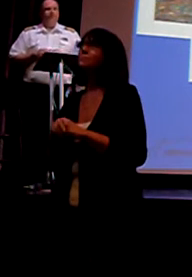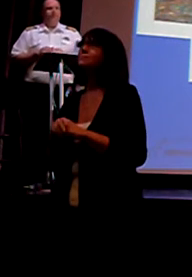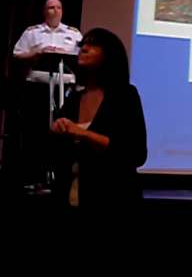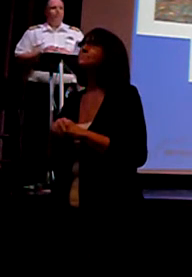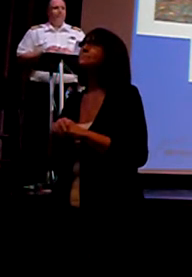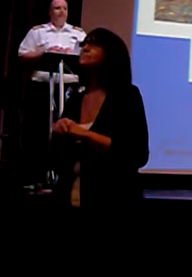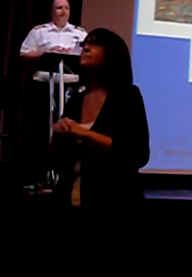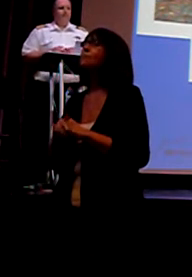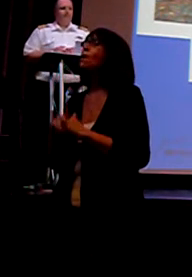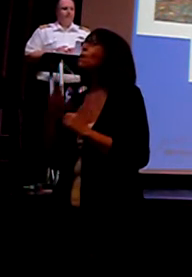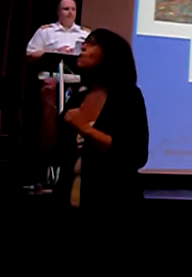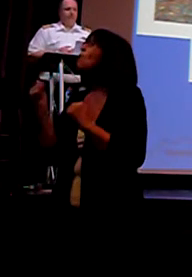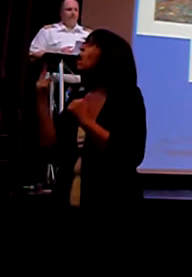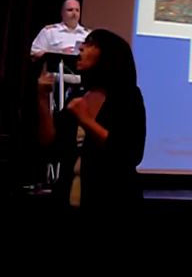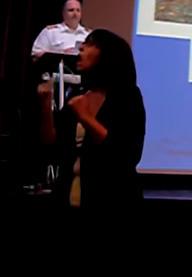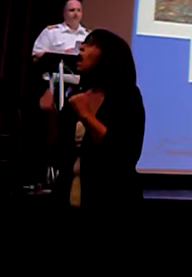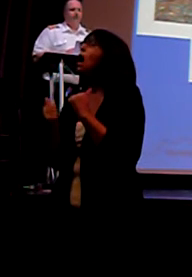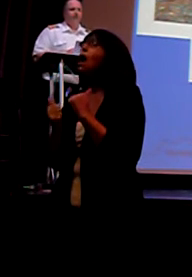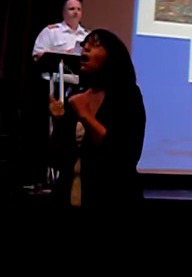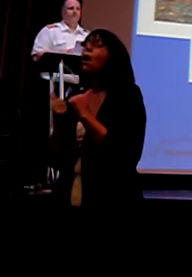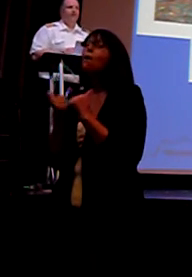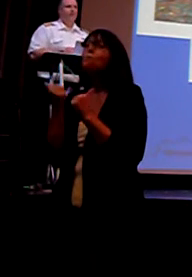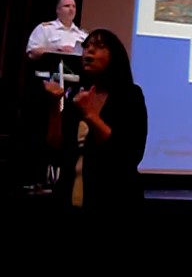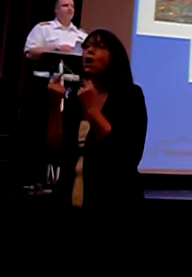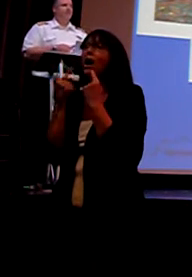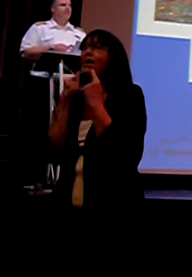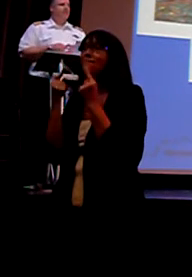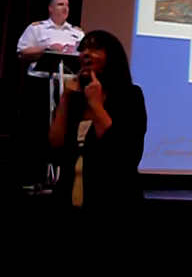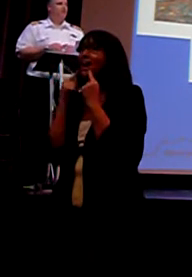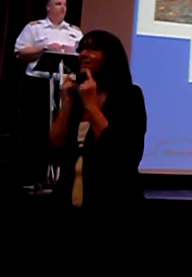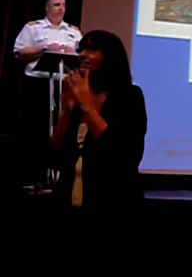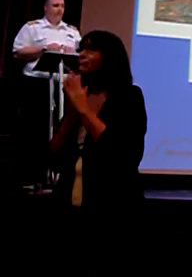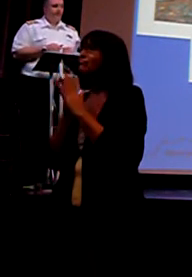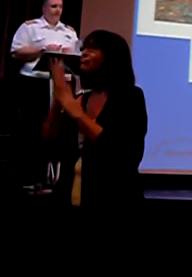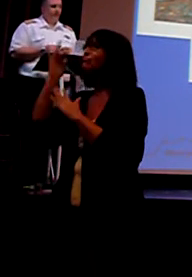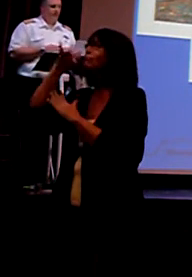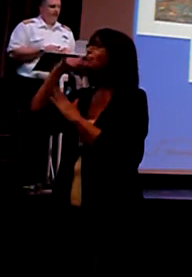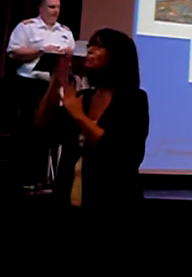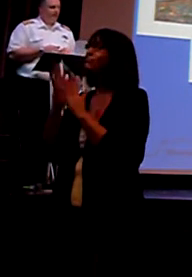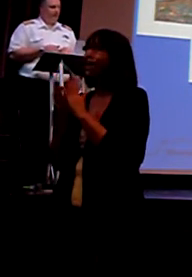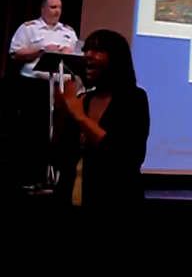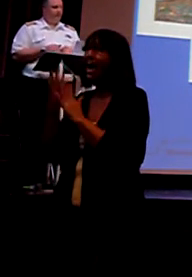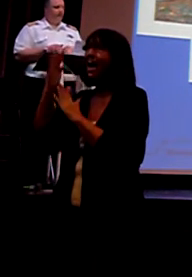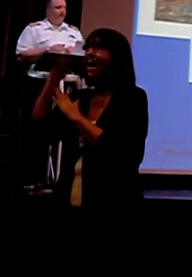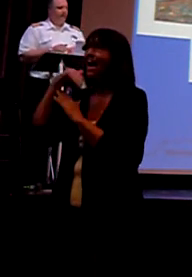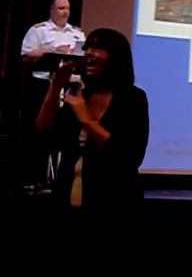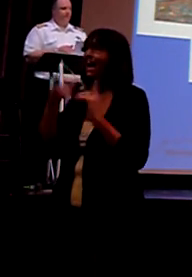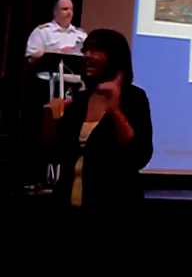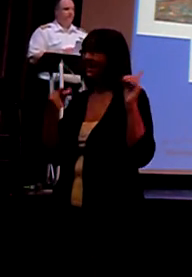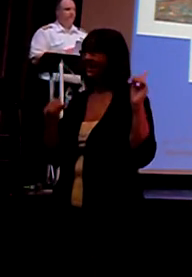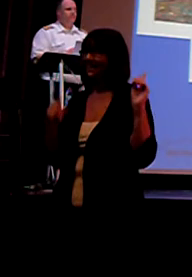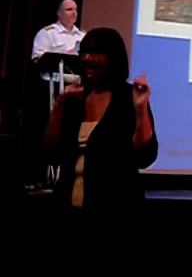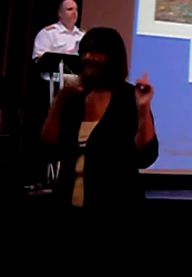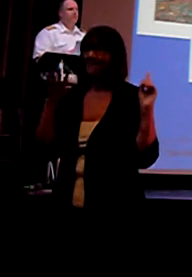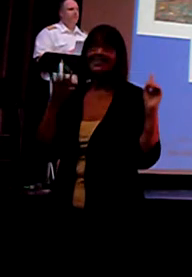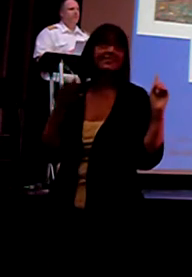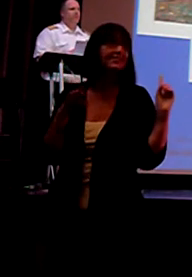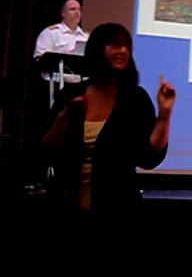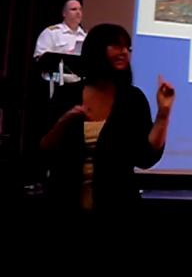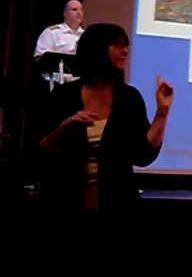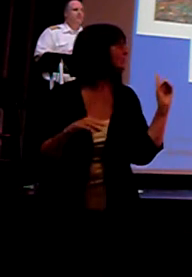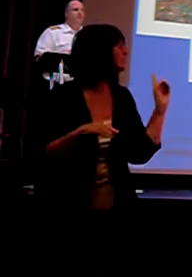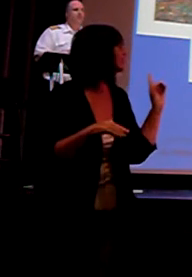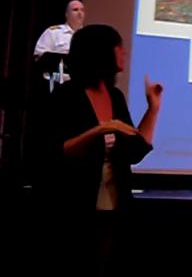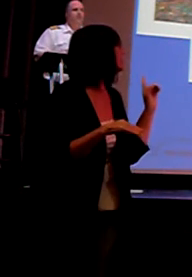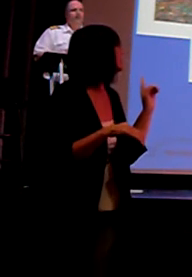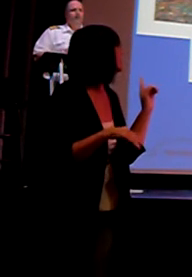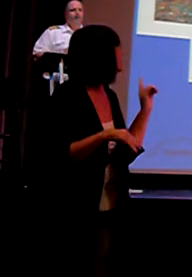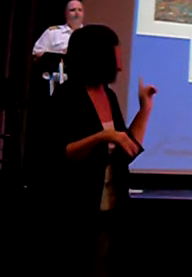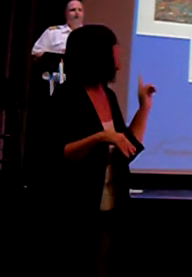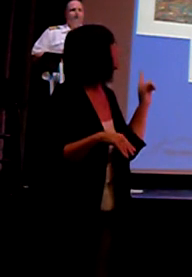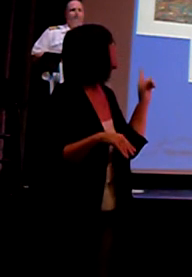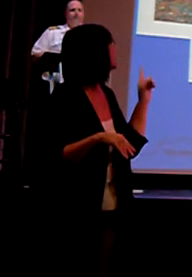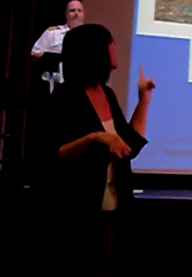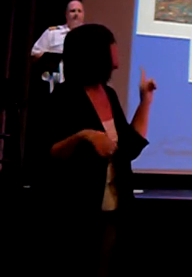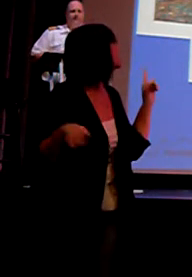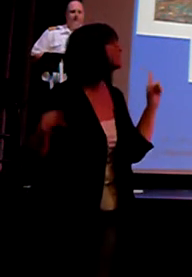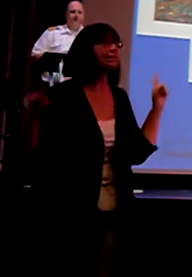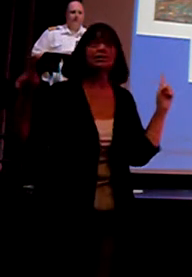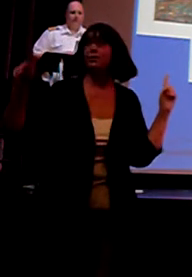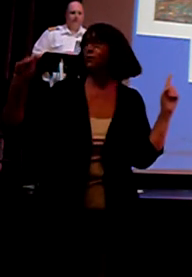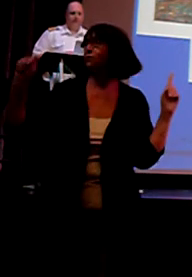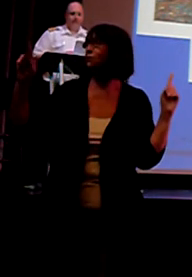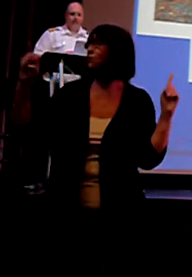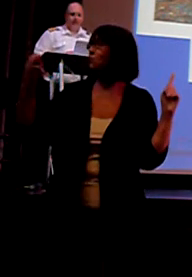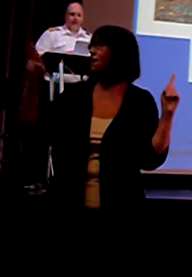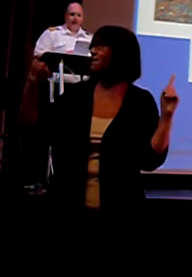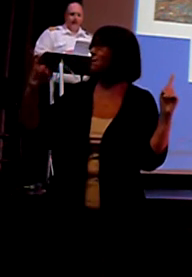One of the most famous fountains in the world, the Trevi Fountain, is about 350